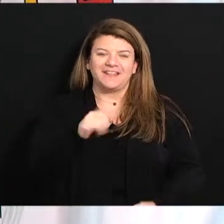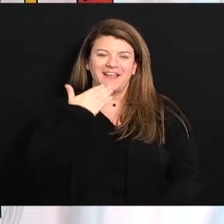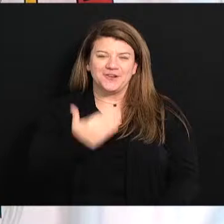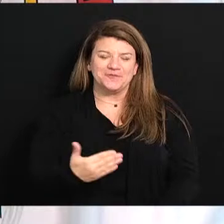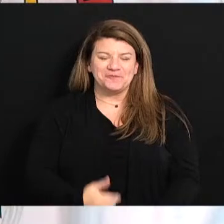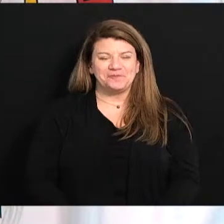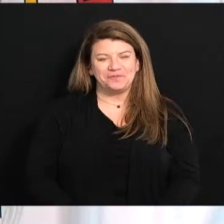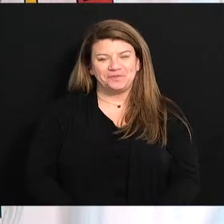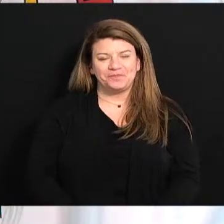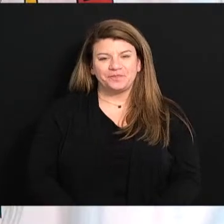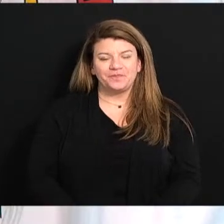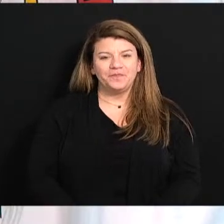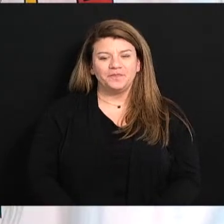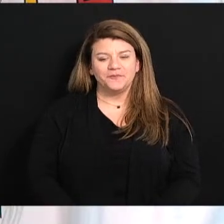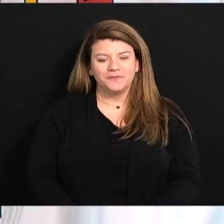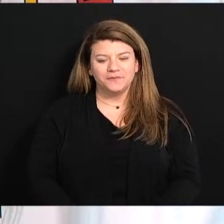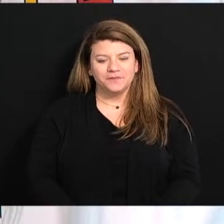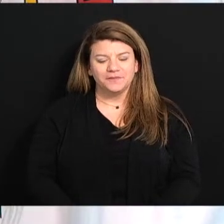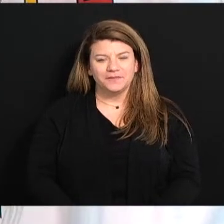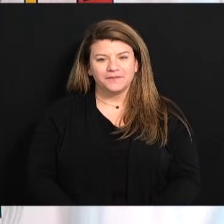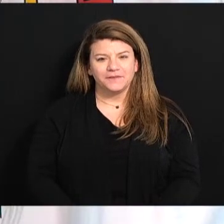much.